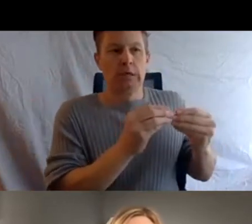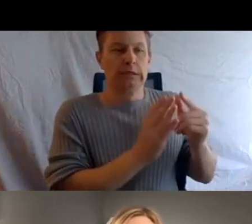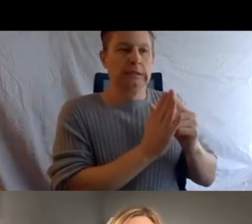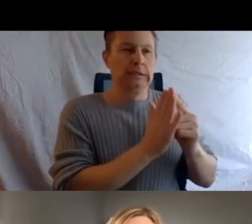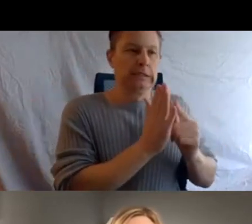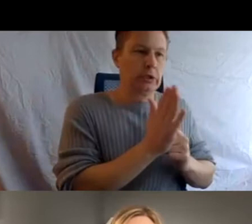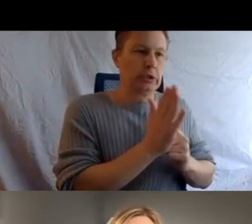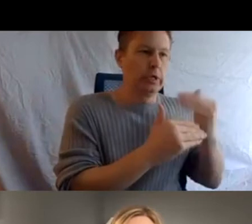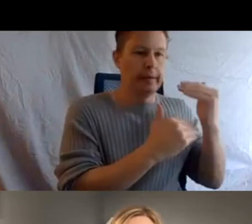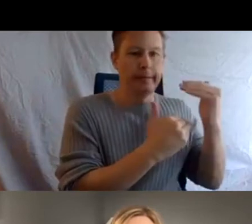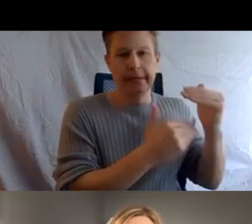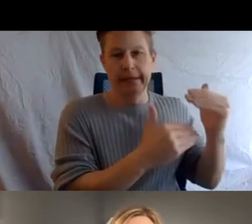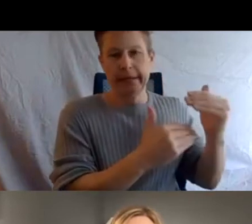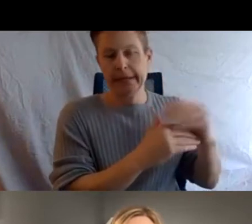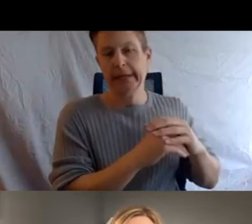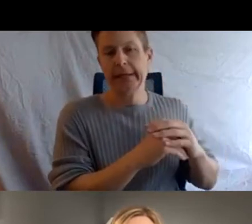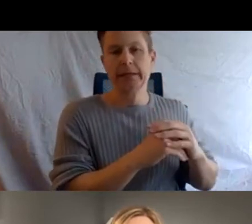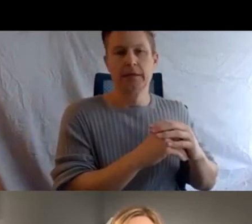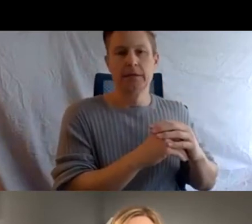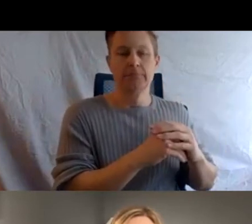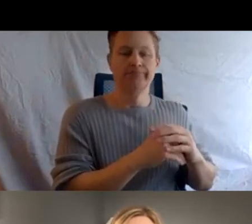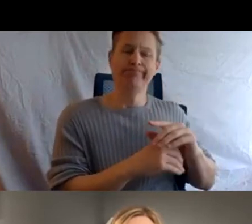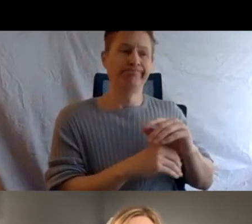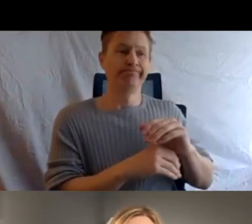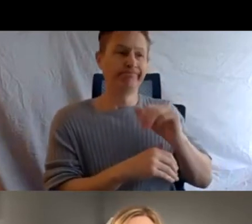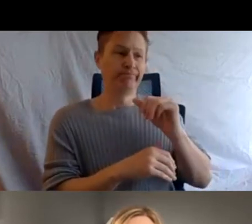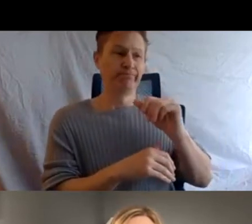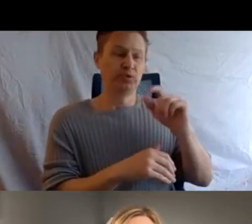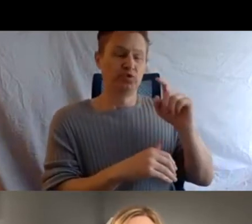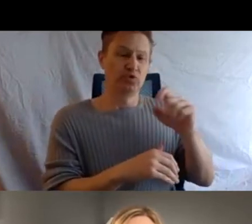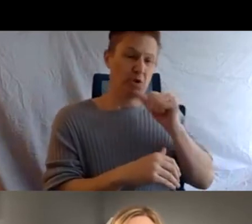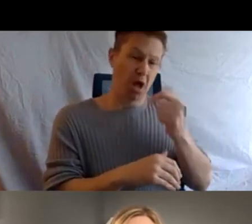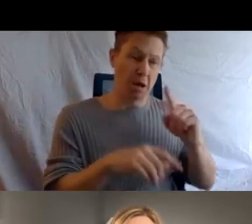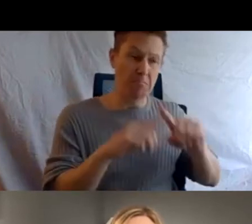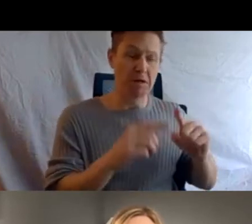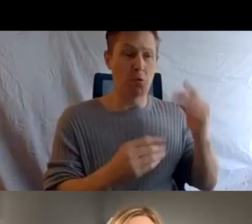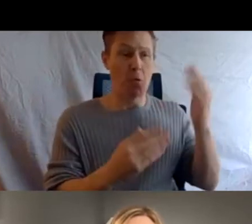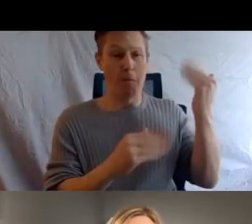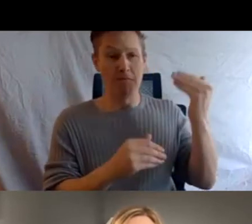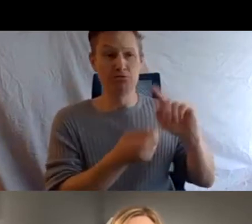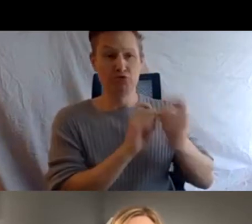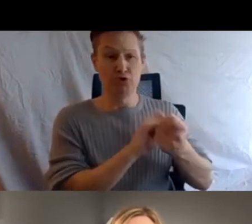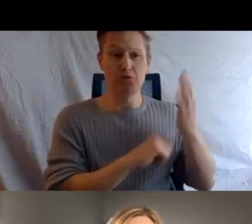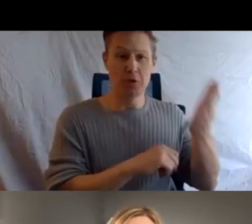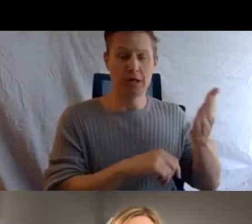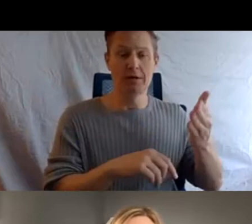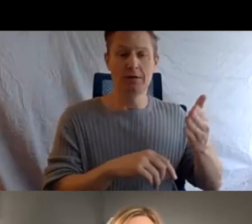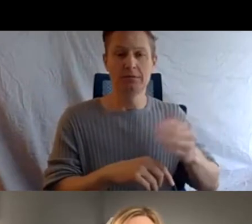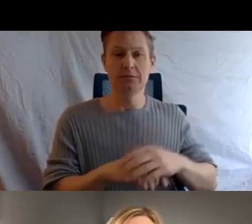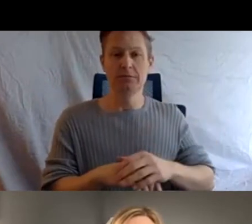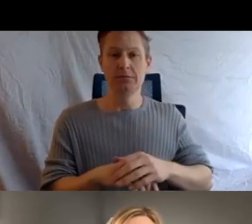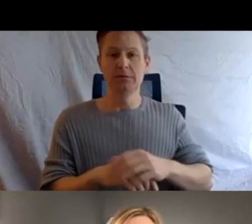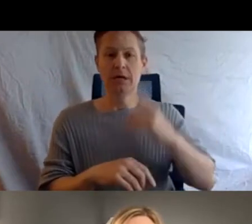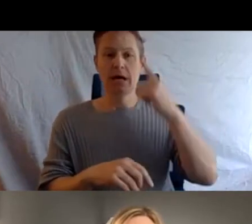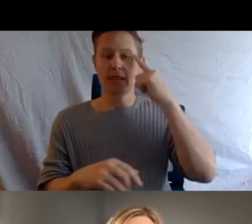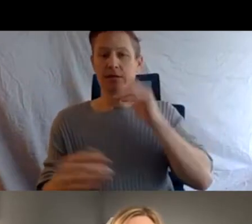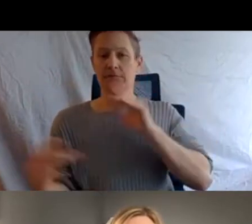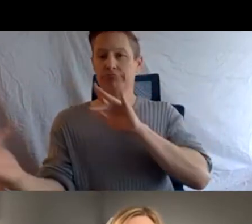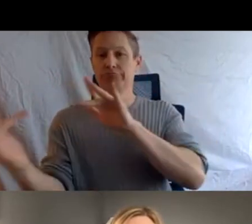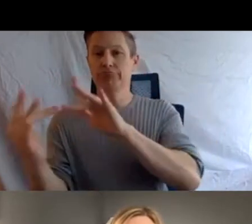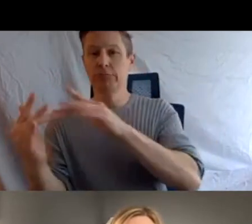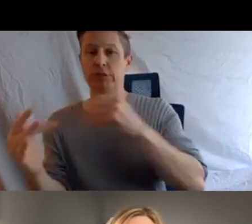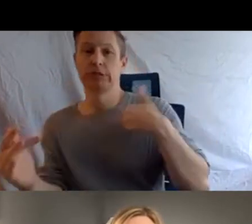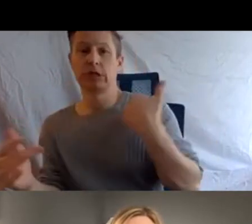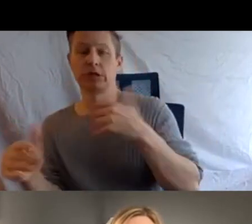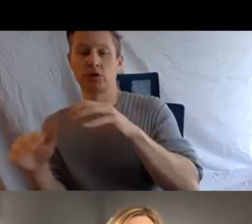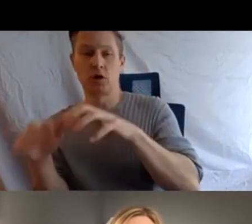legalities and limitations, and it shouldn't be, but yeah, hopefully. But And I think getting to the young audiences, like Jack said, is a good